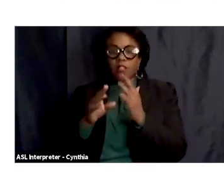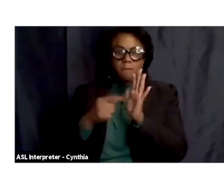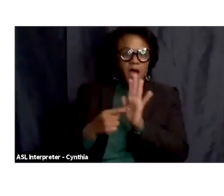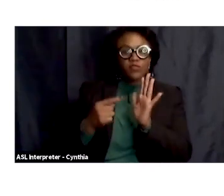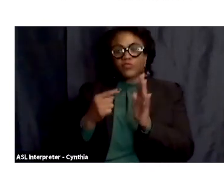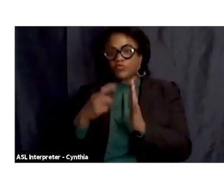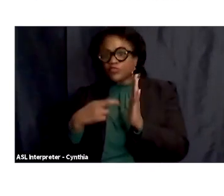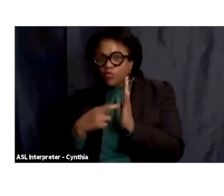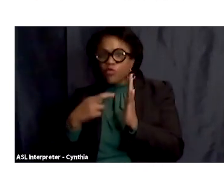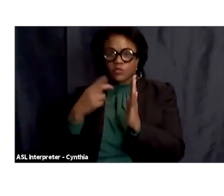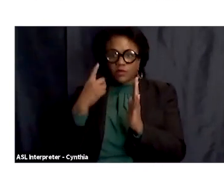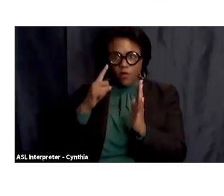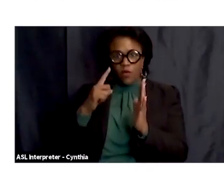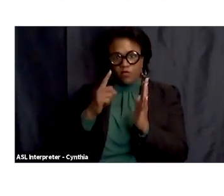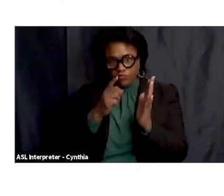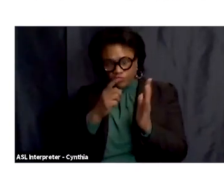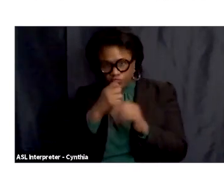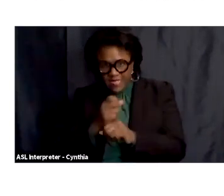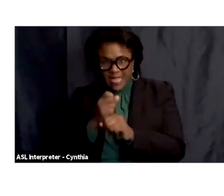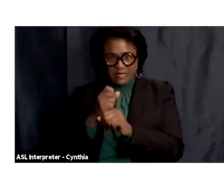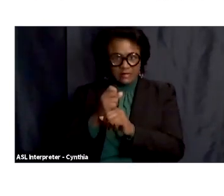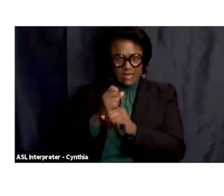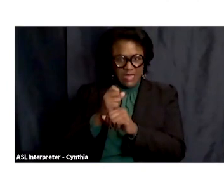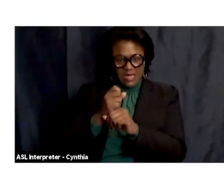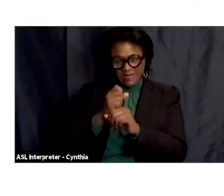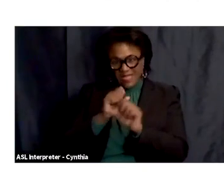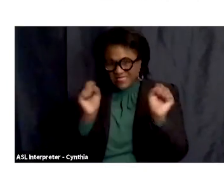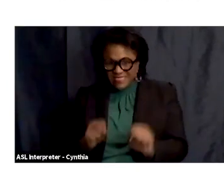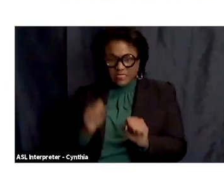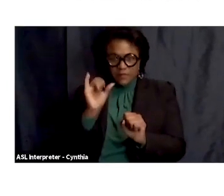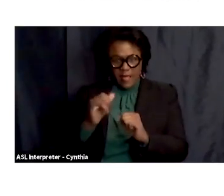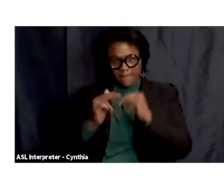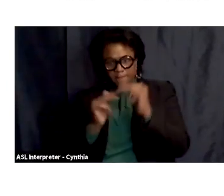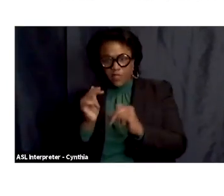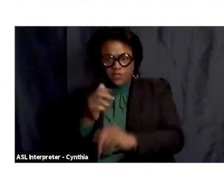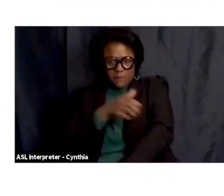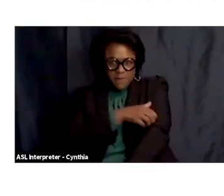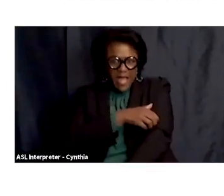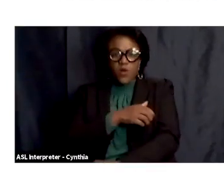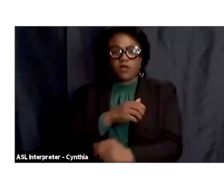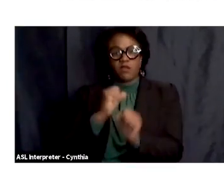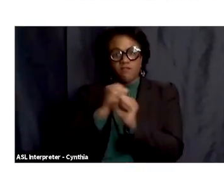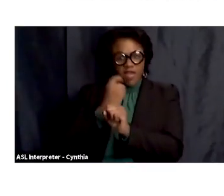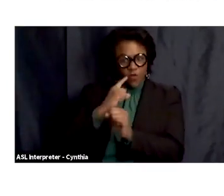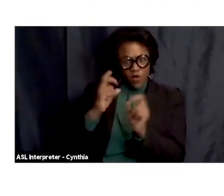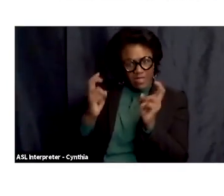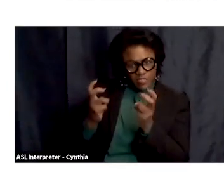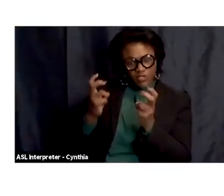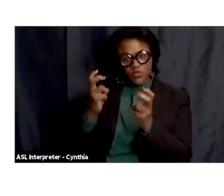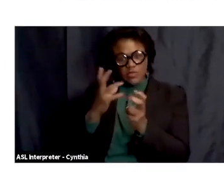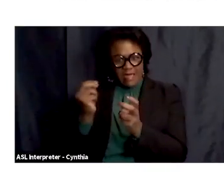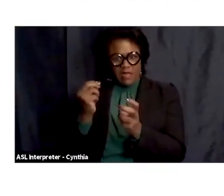that create a sustainable organizing ecosystem so we can build power to fight for issues and causes that we believe